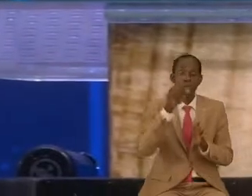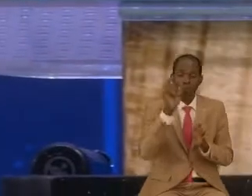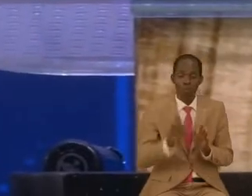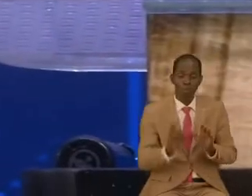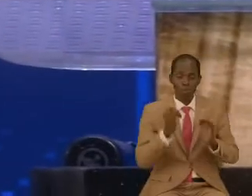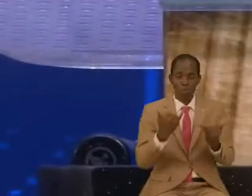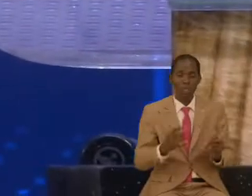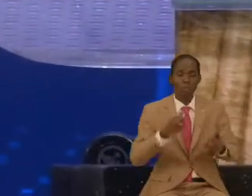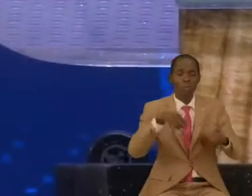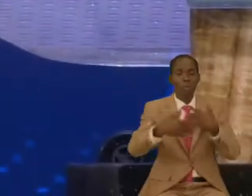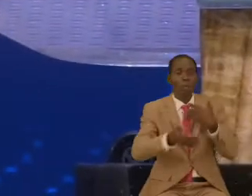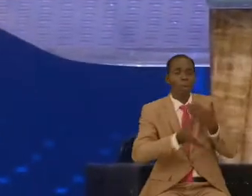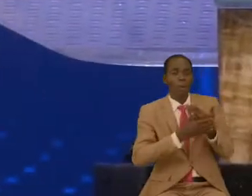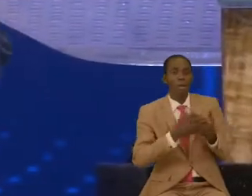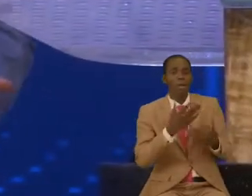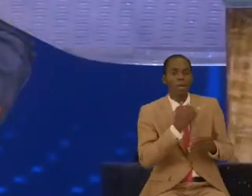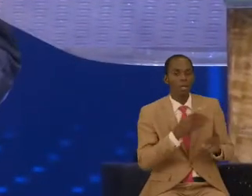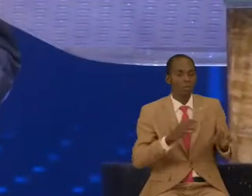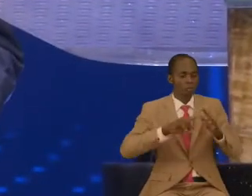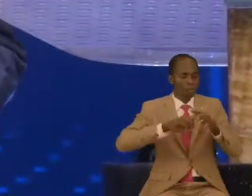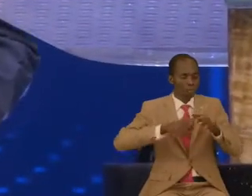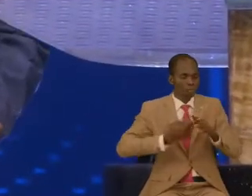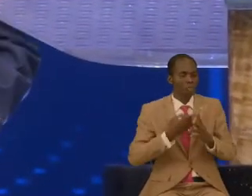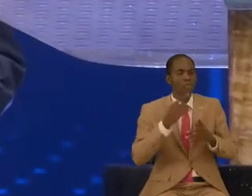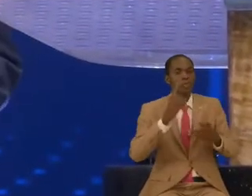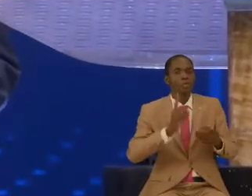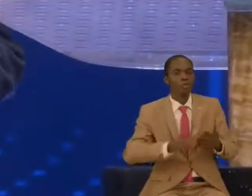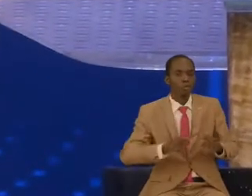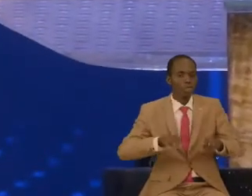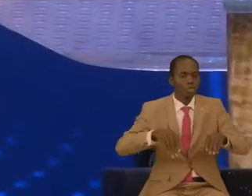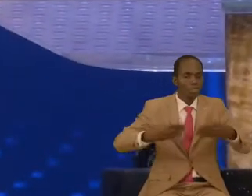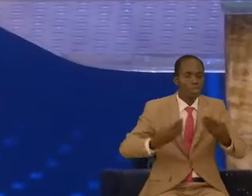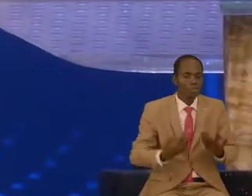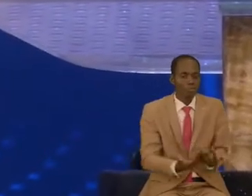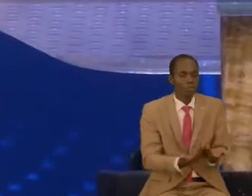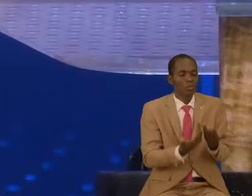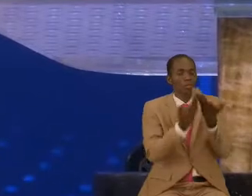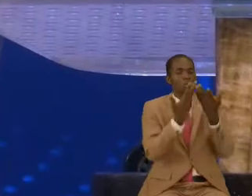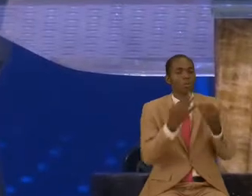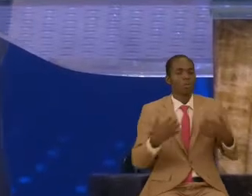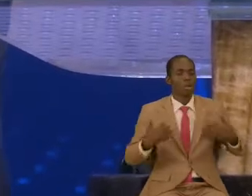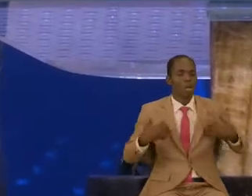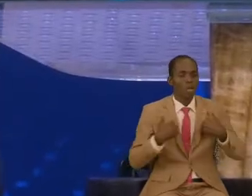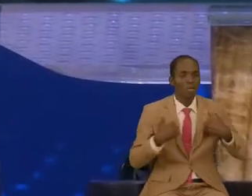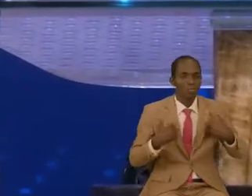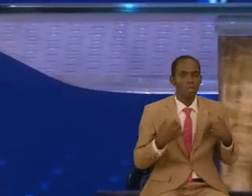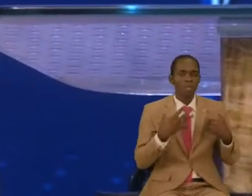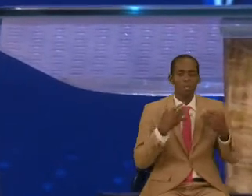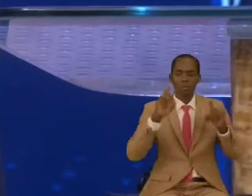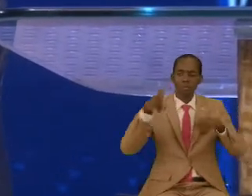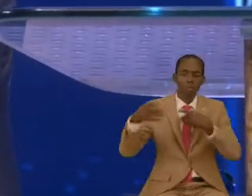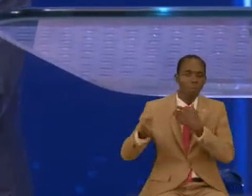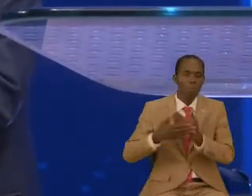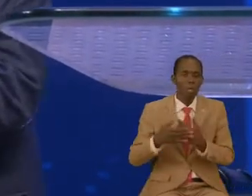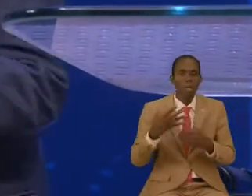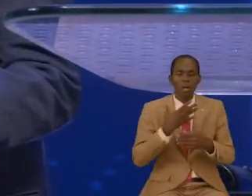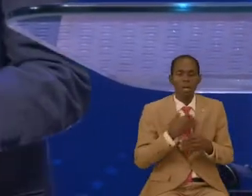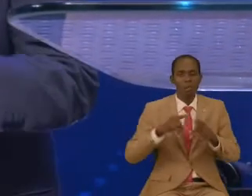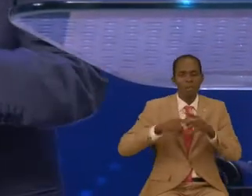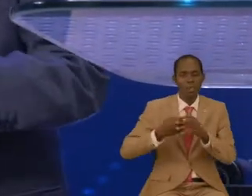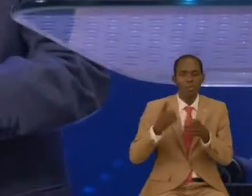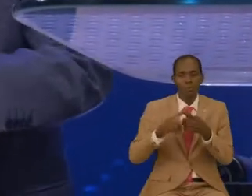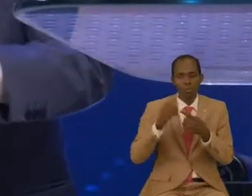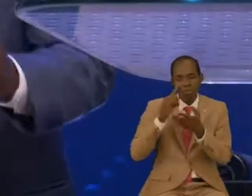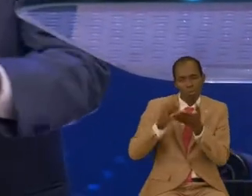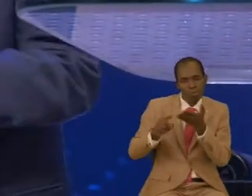and then begin to sacrifice animals. You have to go back and then be observing all